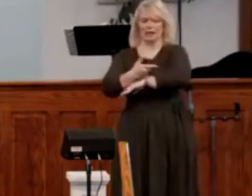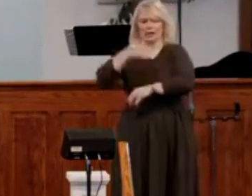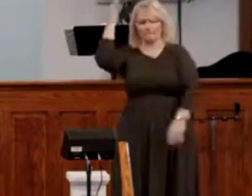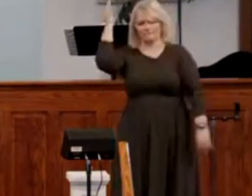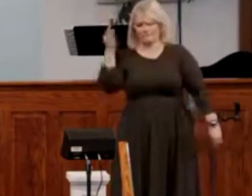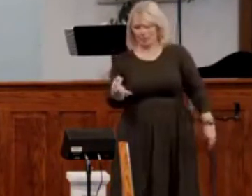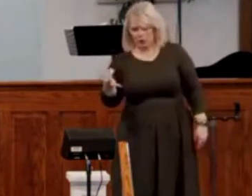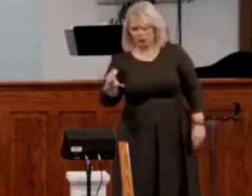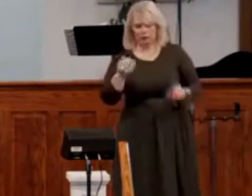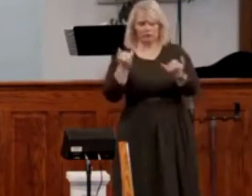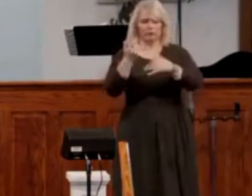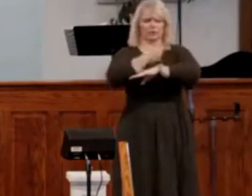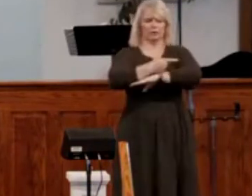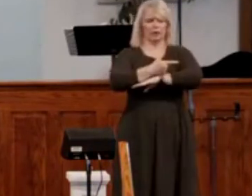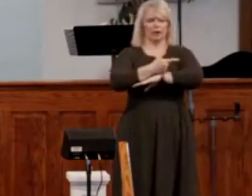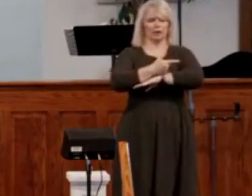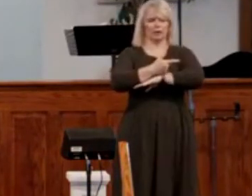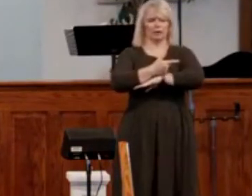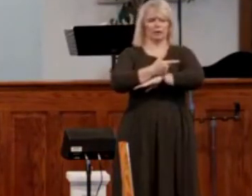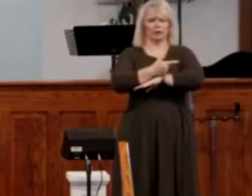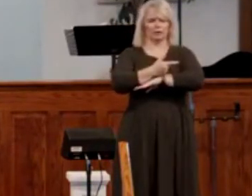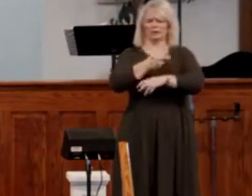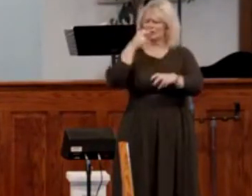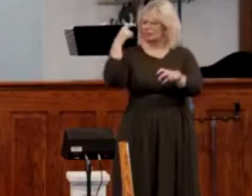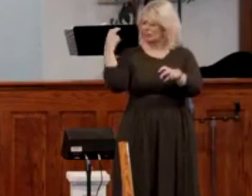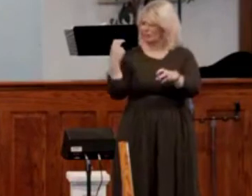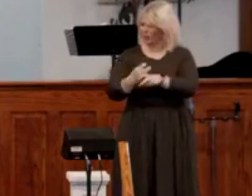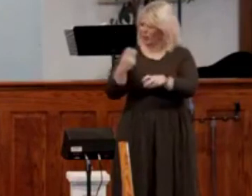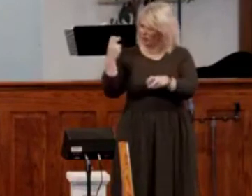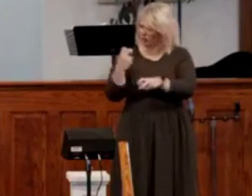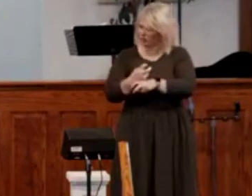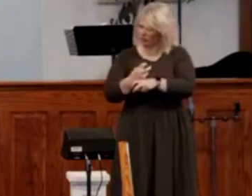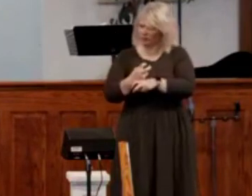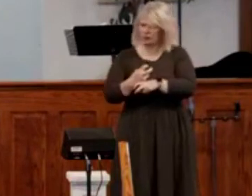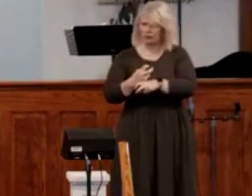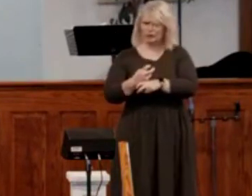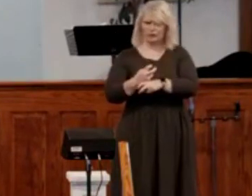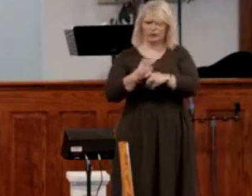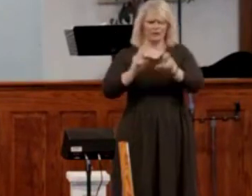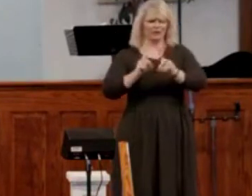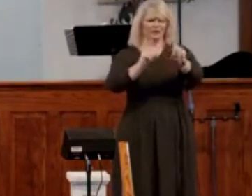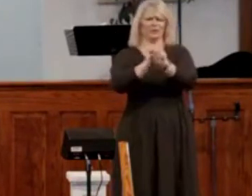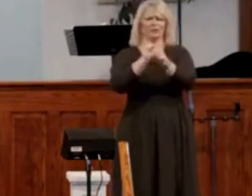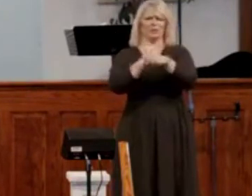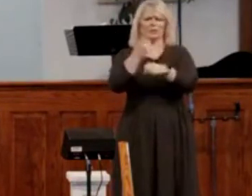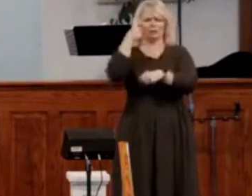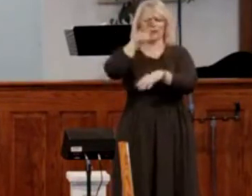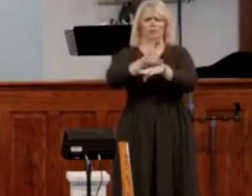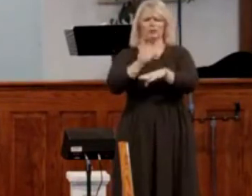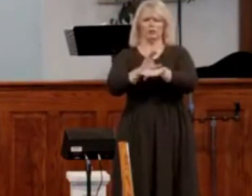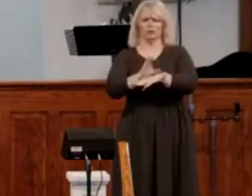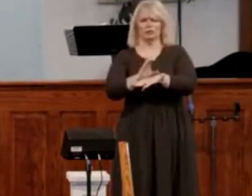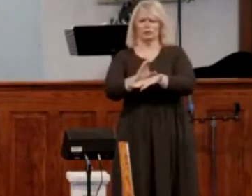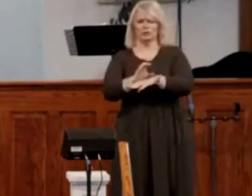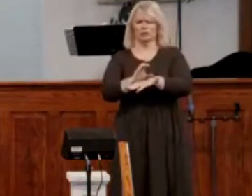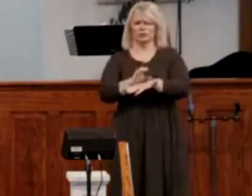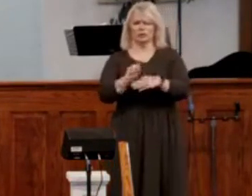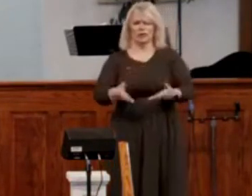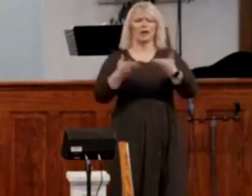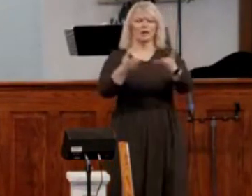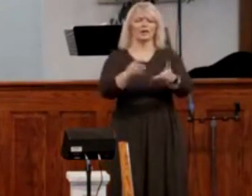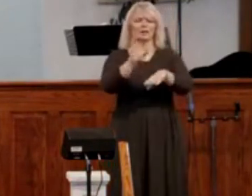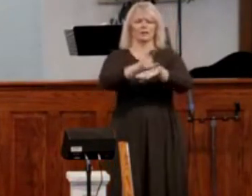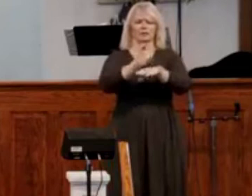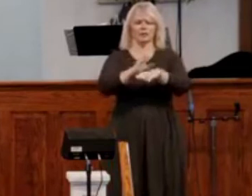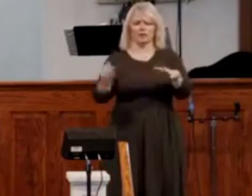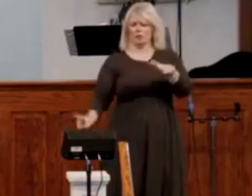preached today, that's a daunting task. Because some of you are like, disciple making, that's for the church. Yay, here's what I'll do. I'll give to the church.